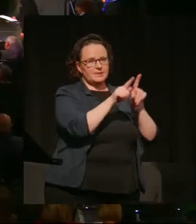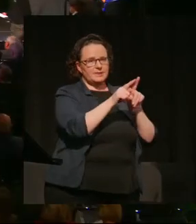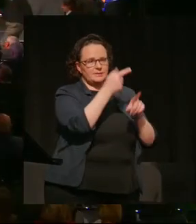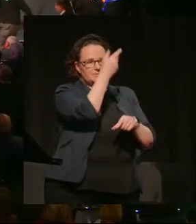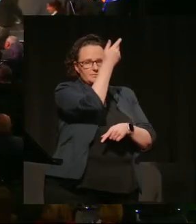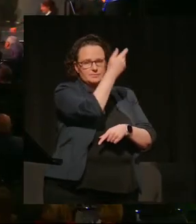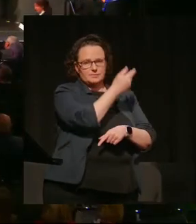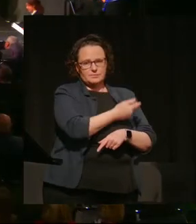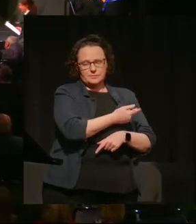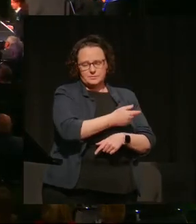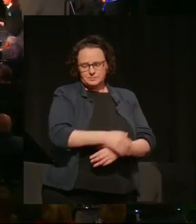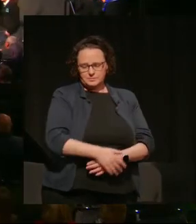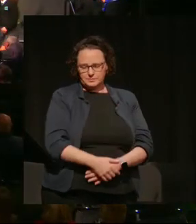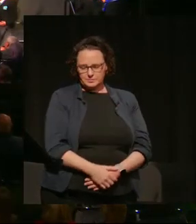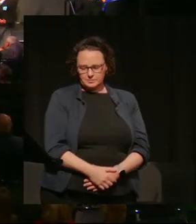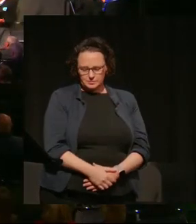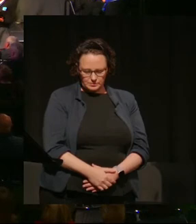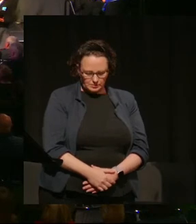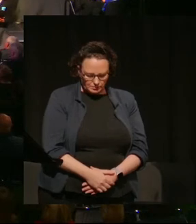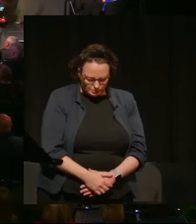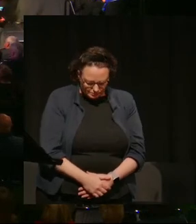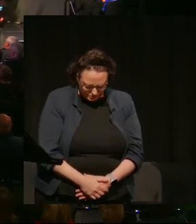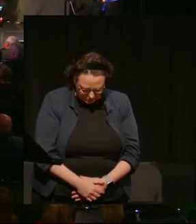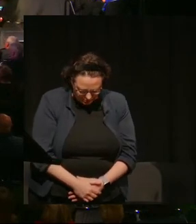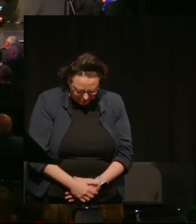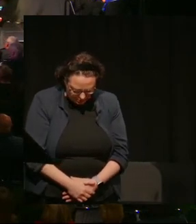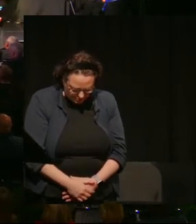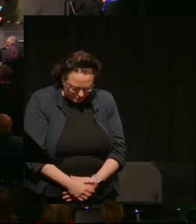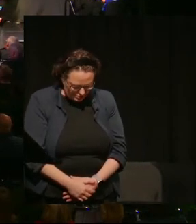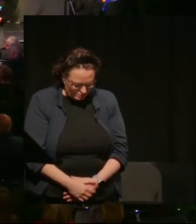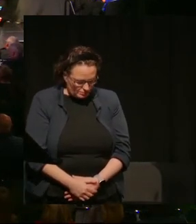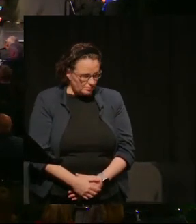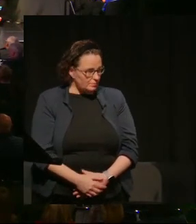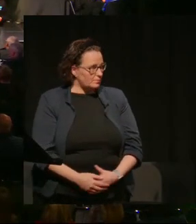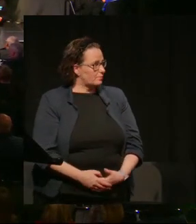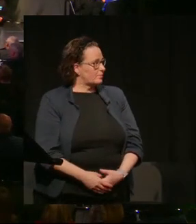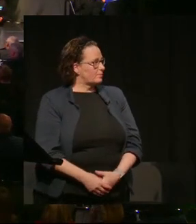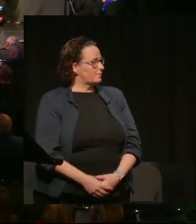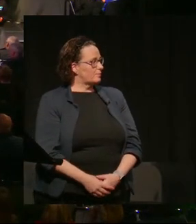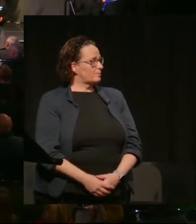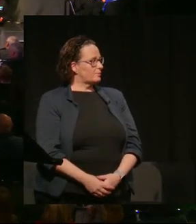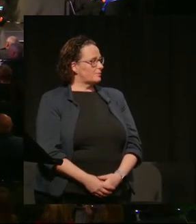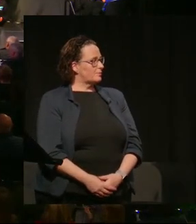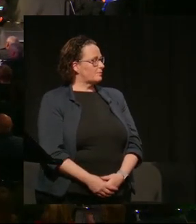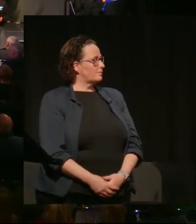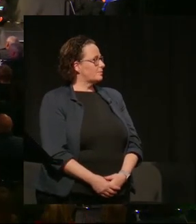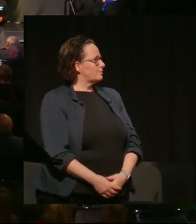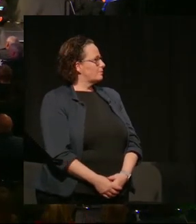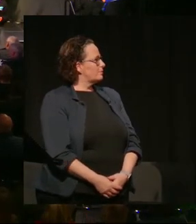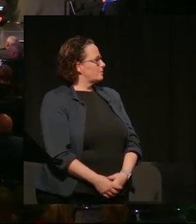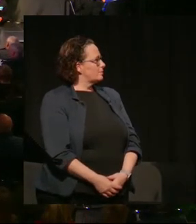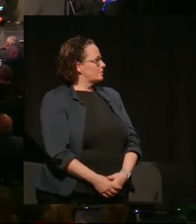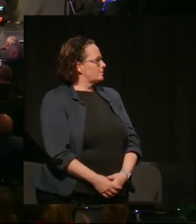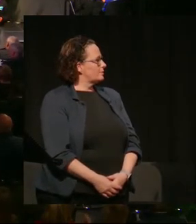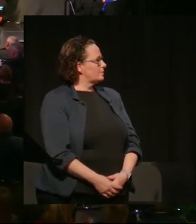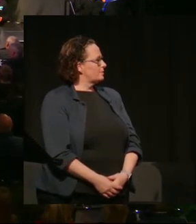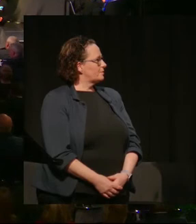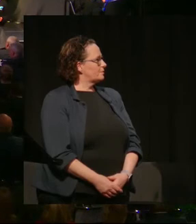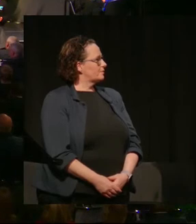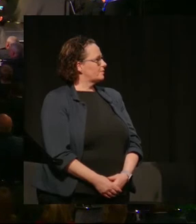Max Heller. Clara Heller, Gisela Molnar, Sandar